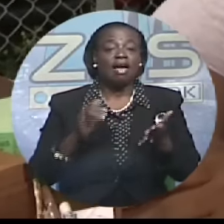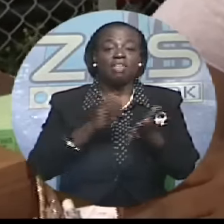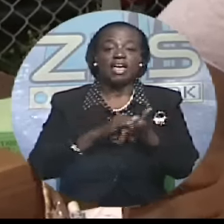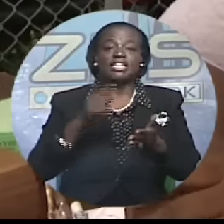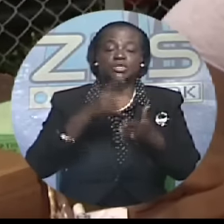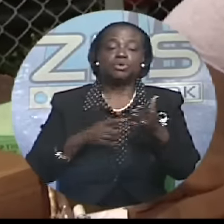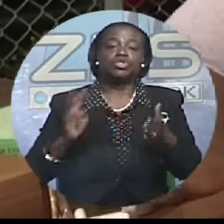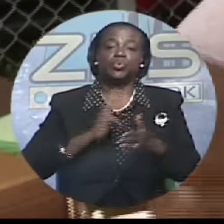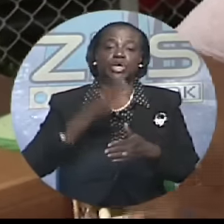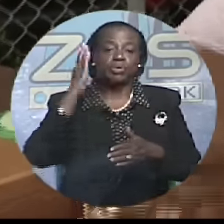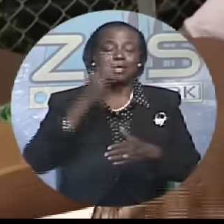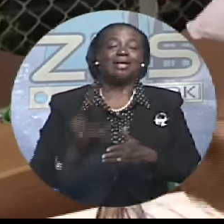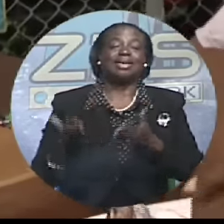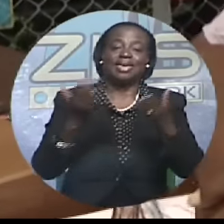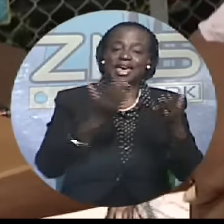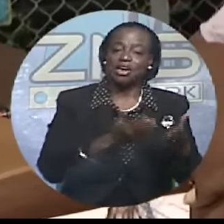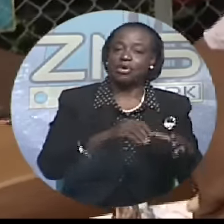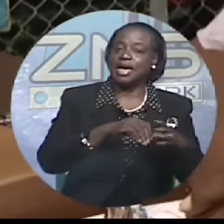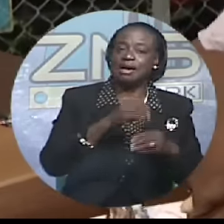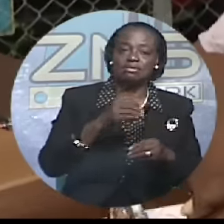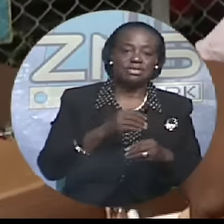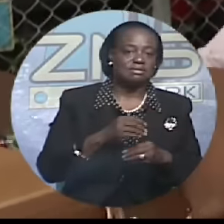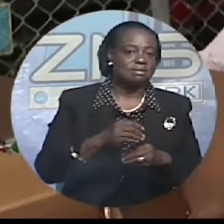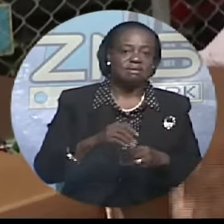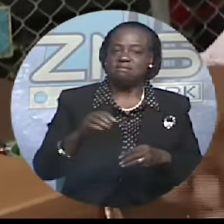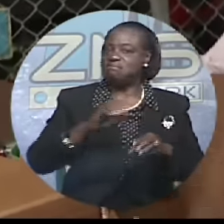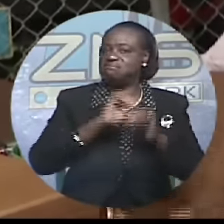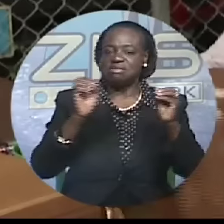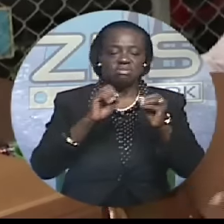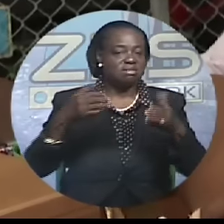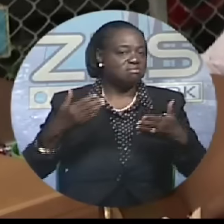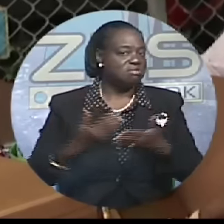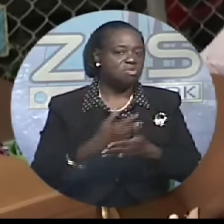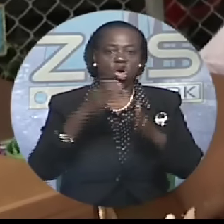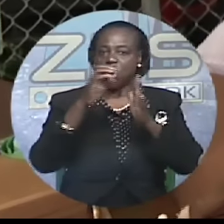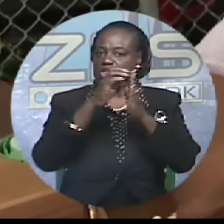out. Nothing new. Just the Constitution and the regulations, and